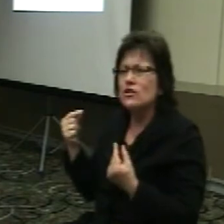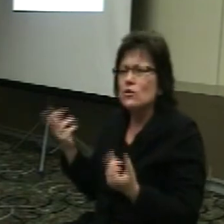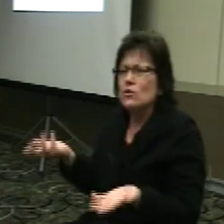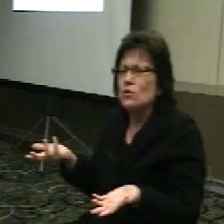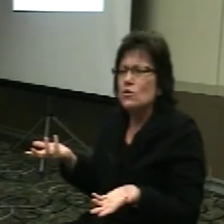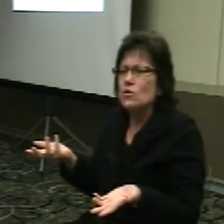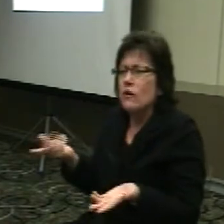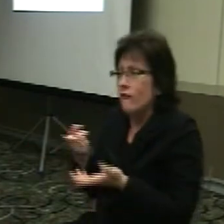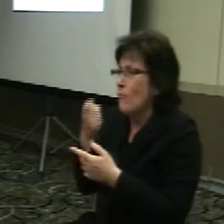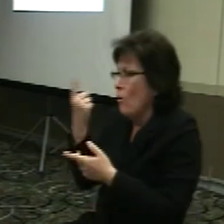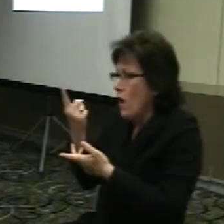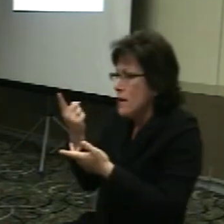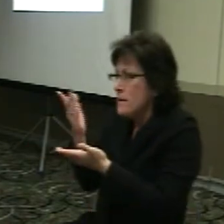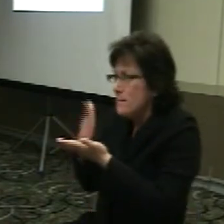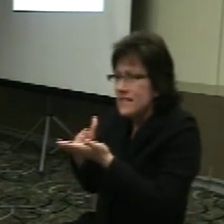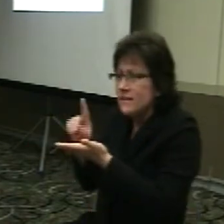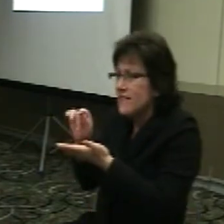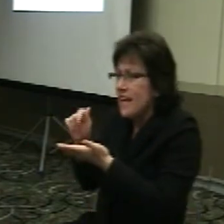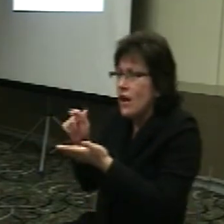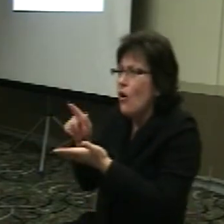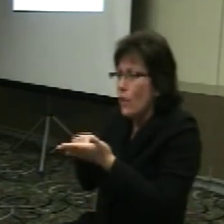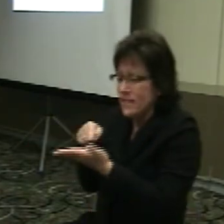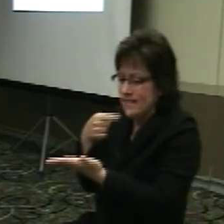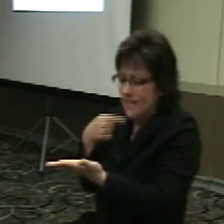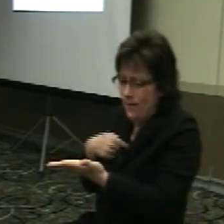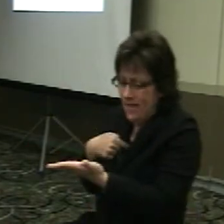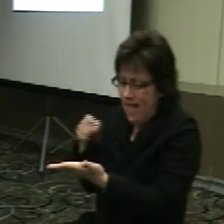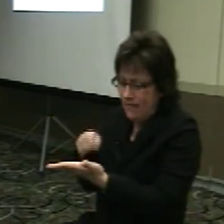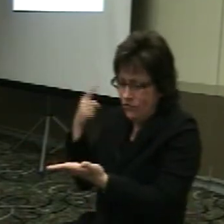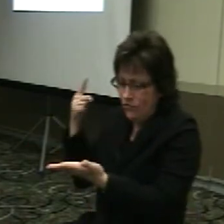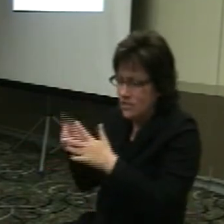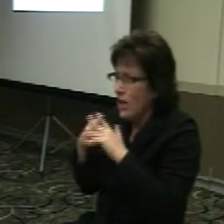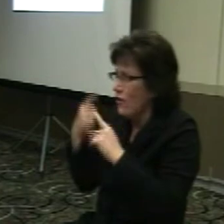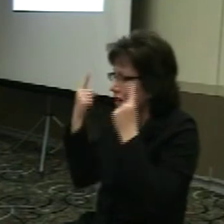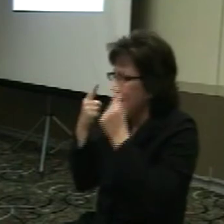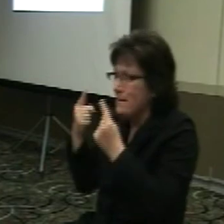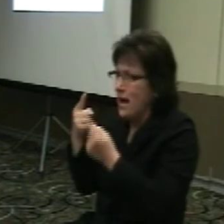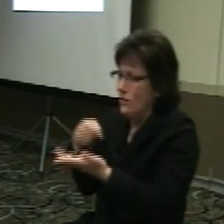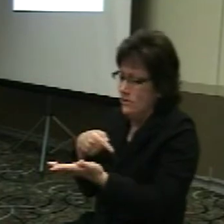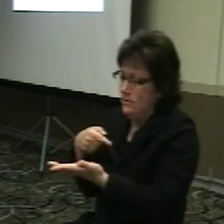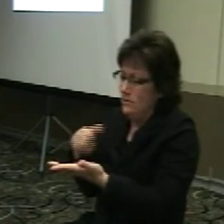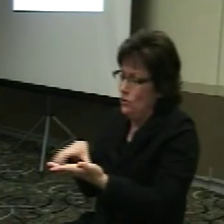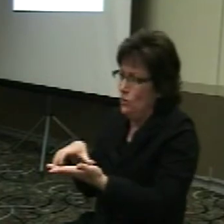Just from this one little piece of data, what might this tell me I might have to start thinking about having somebody do?